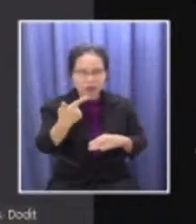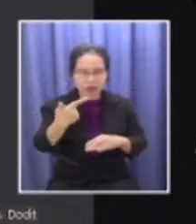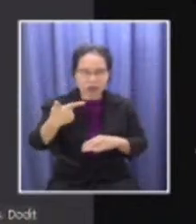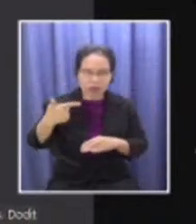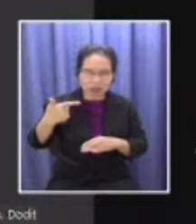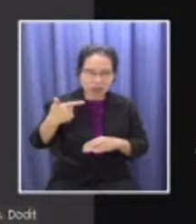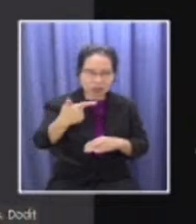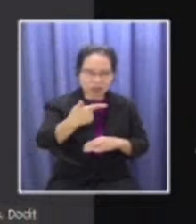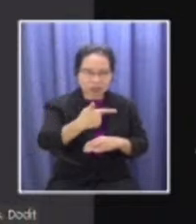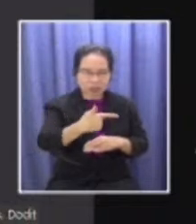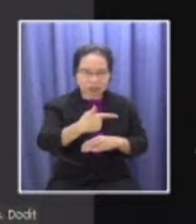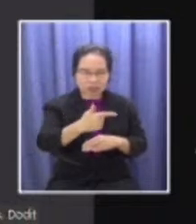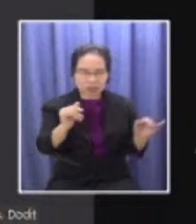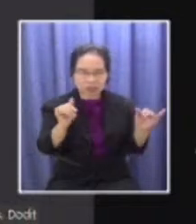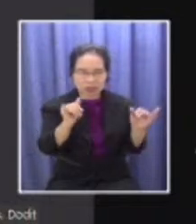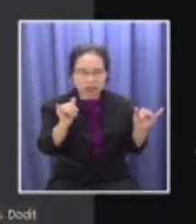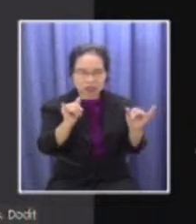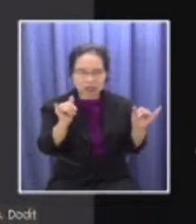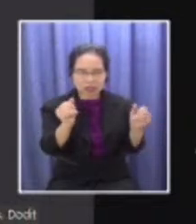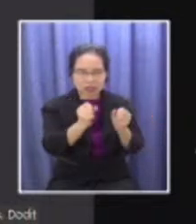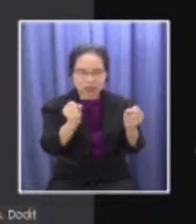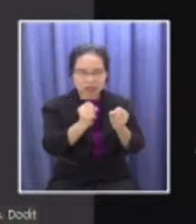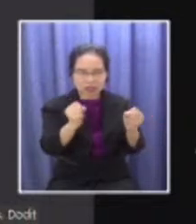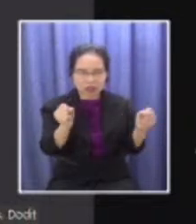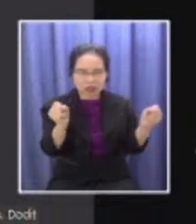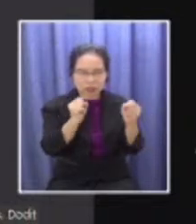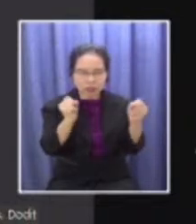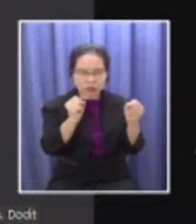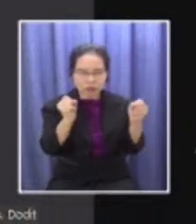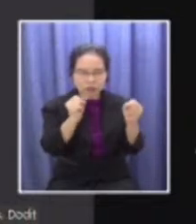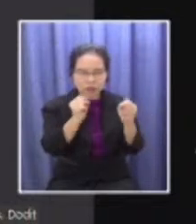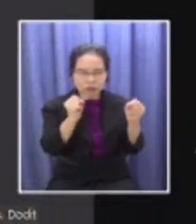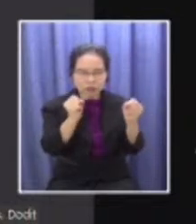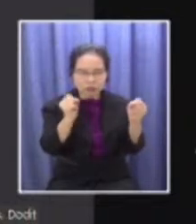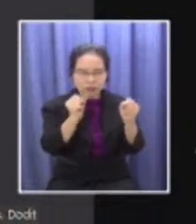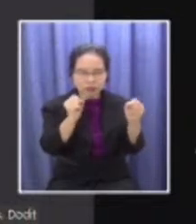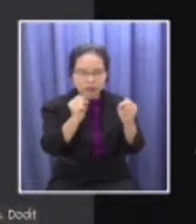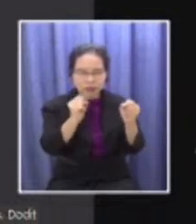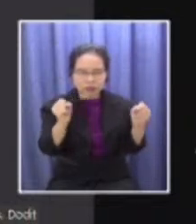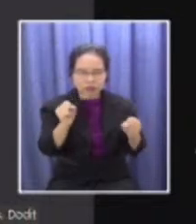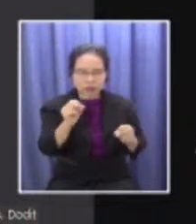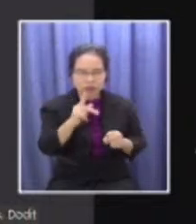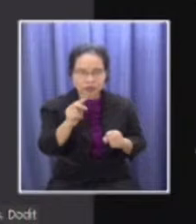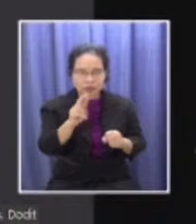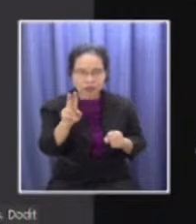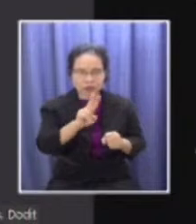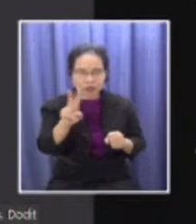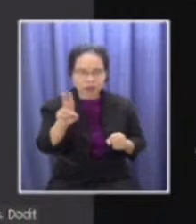ayakase ye obaku yakwaku friend se Kepler 22b.